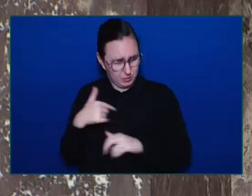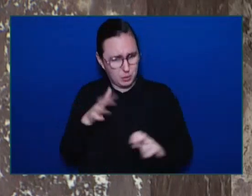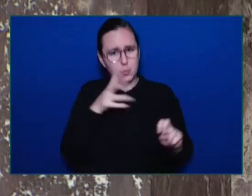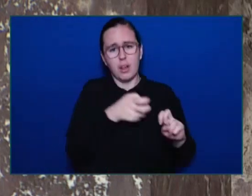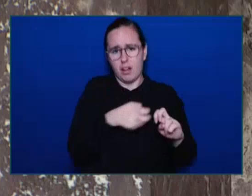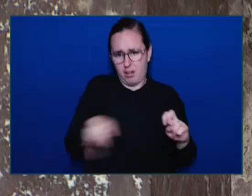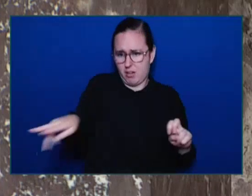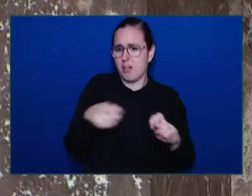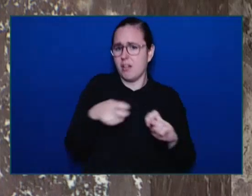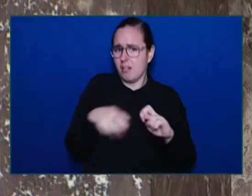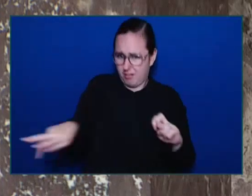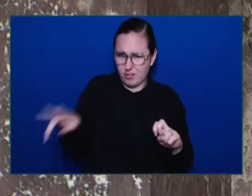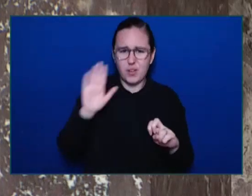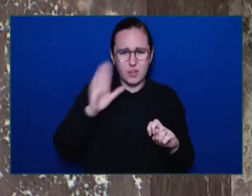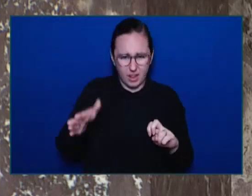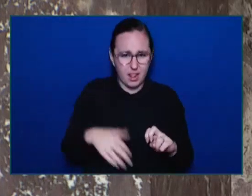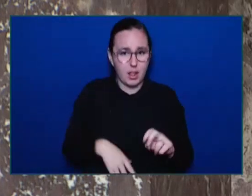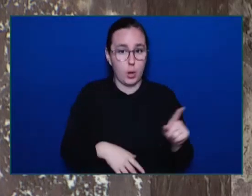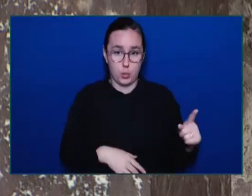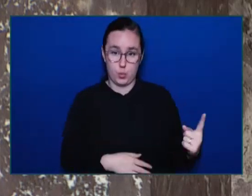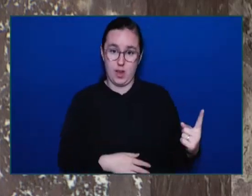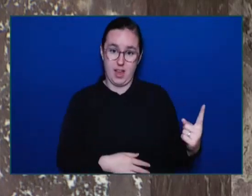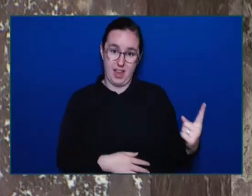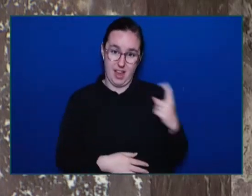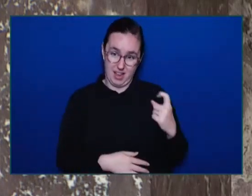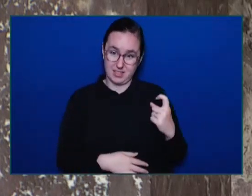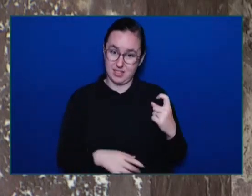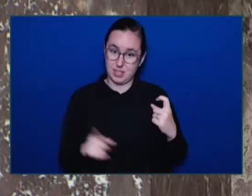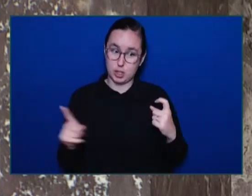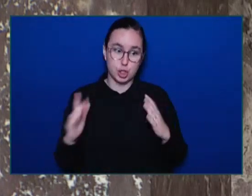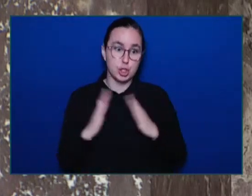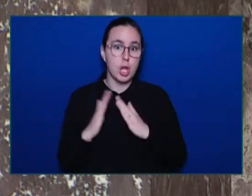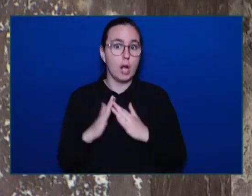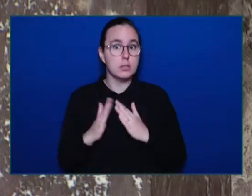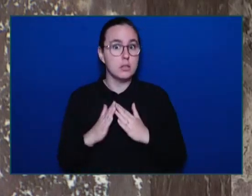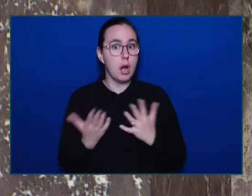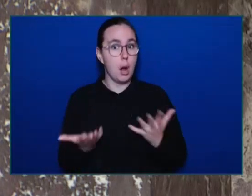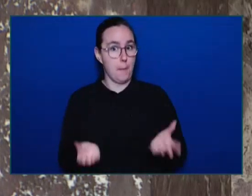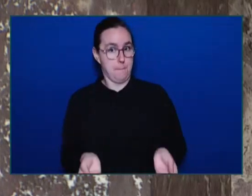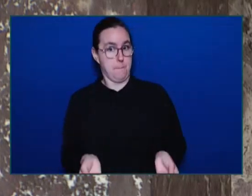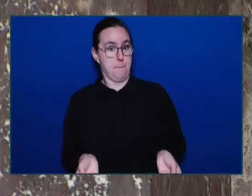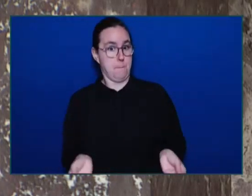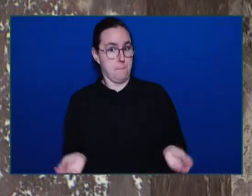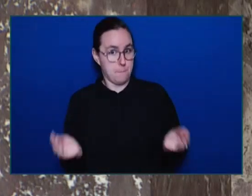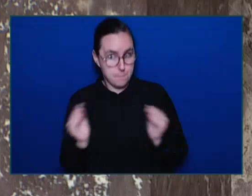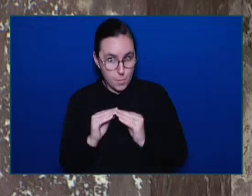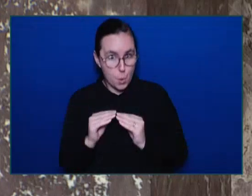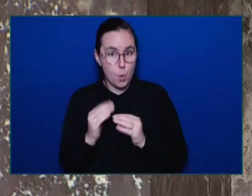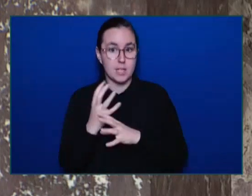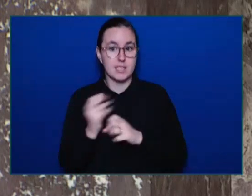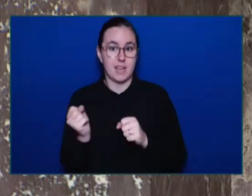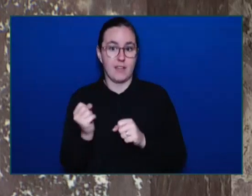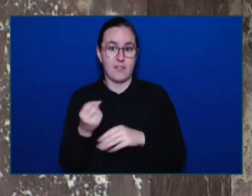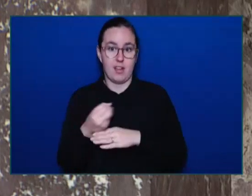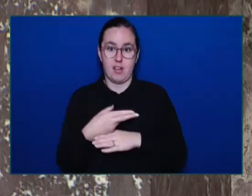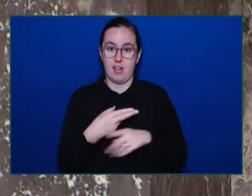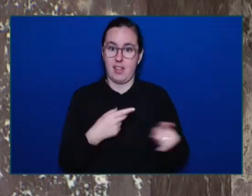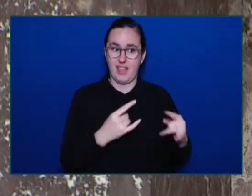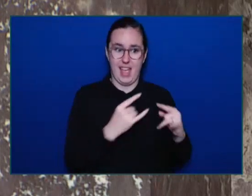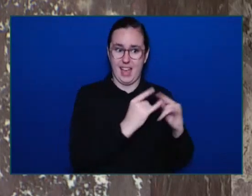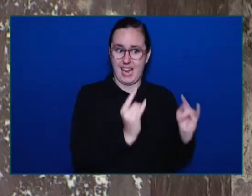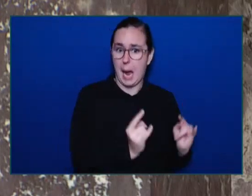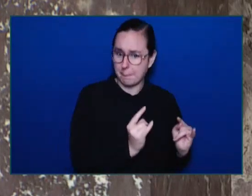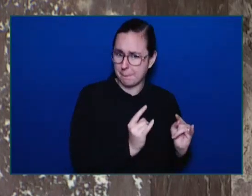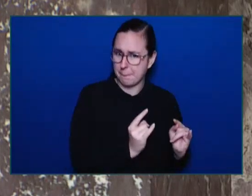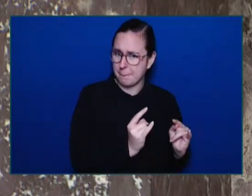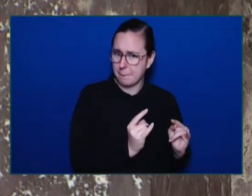safer than the encampment for people. Given the fires, given the increased crime, the shelters are a safer place for people.